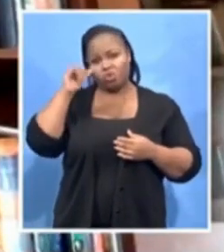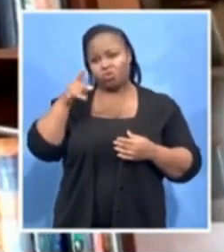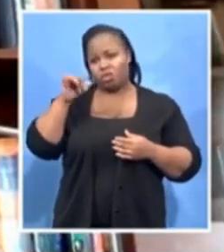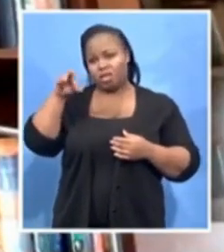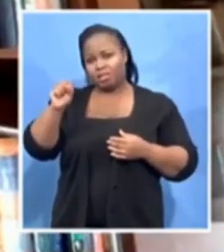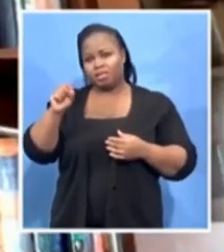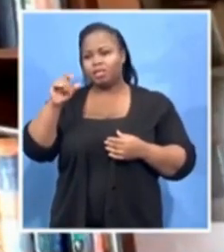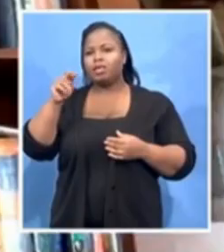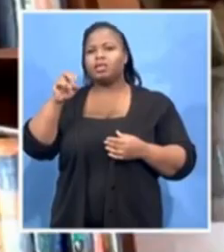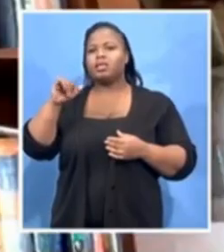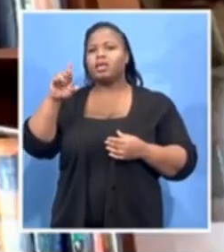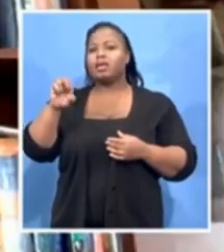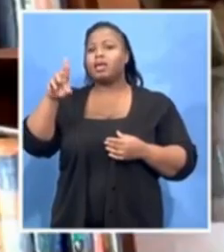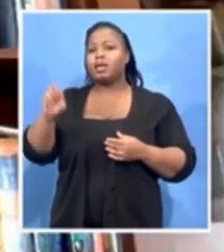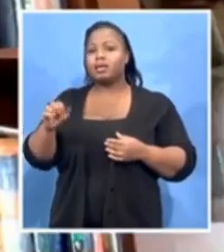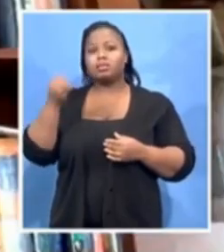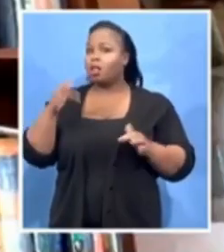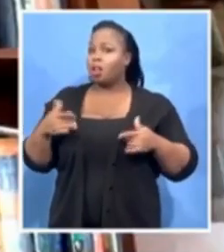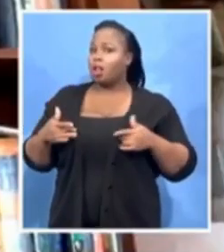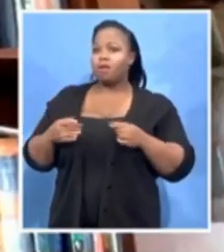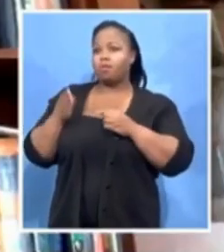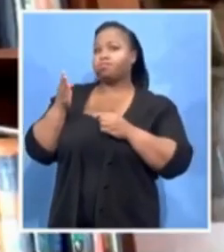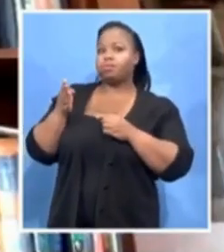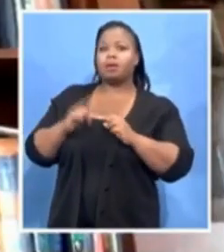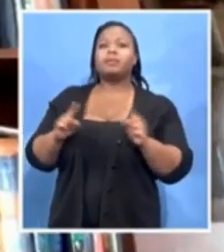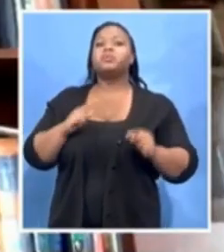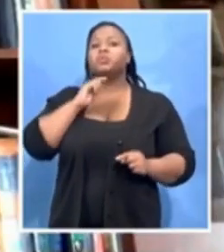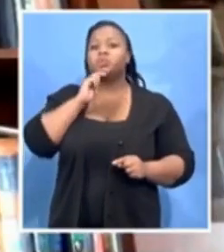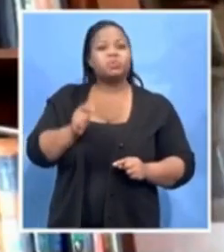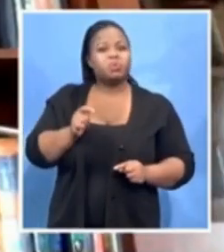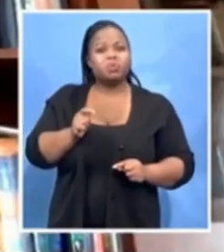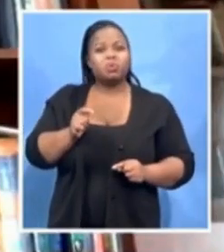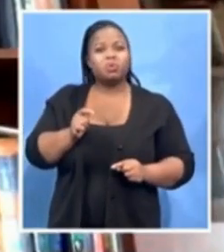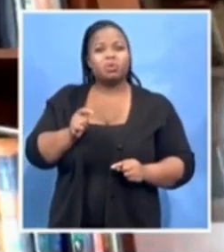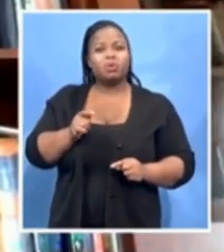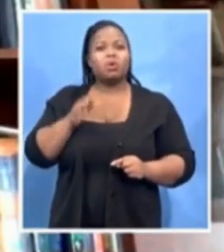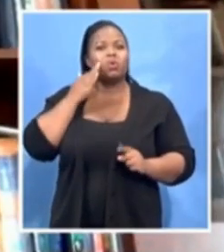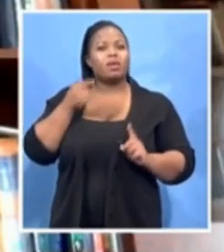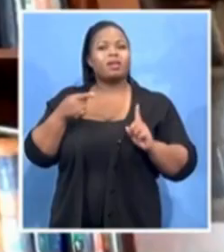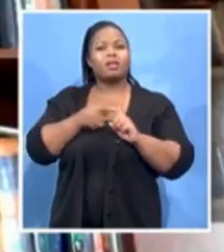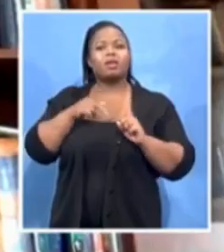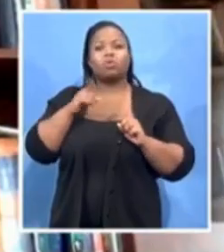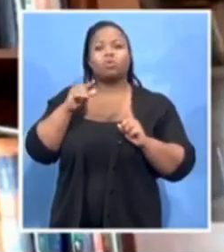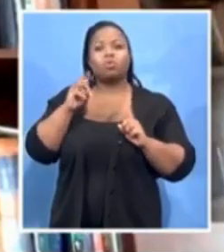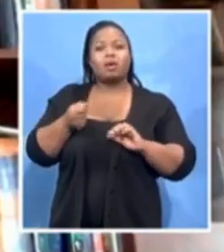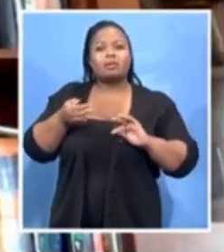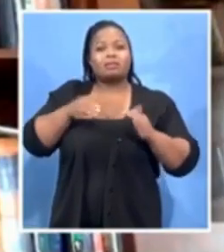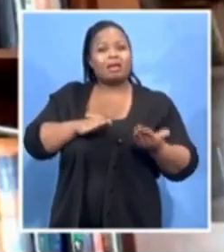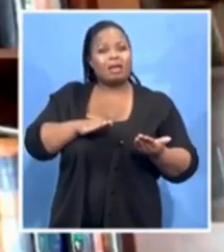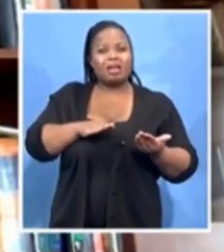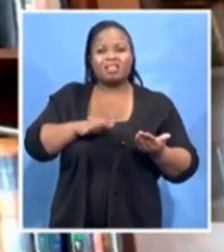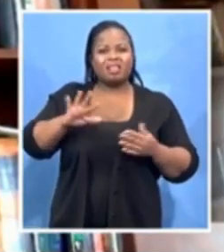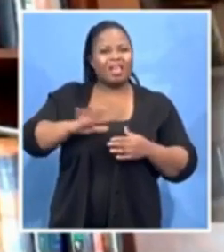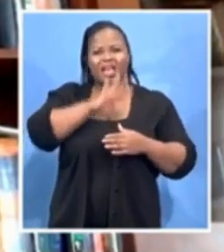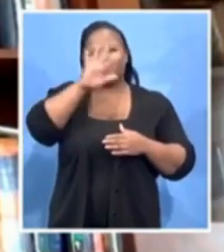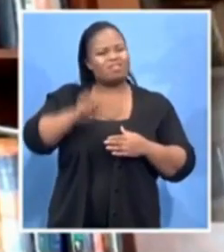well. But the truth is that with the death of Kwame Nkrumah, Africa is destabilized. We see now